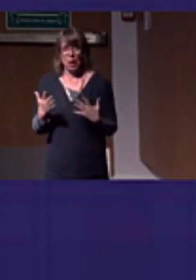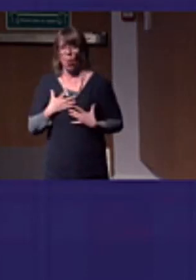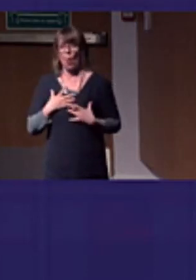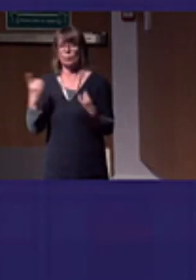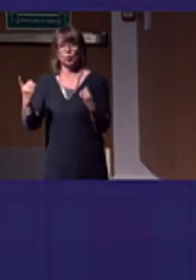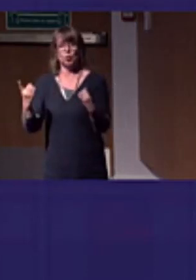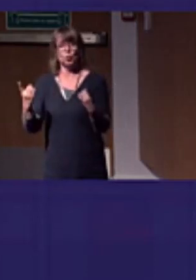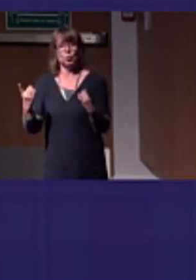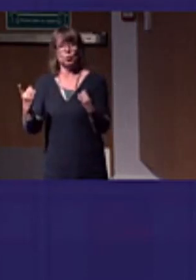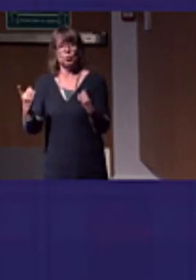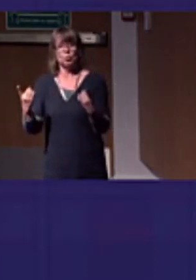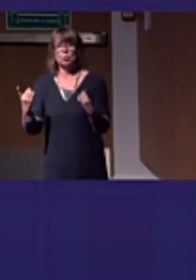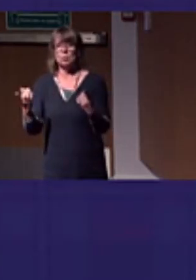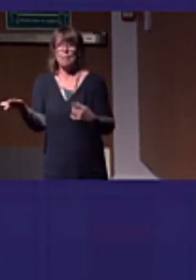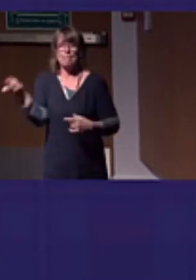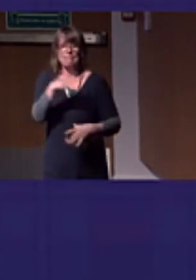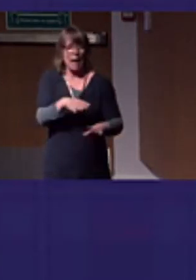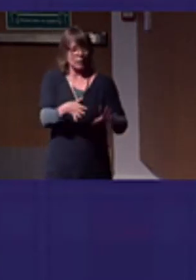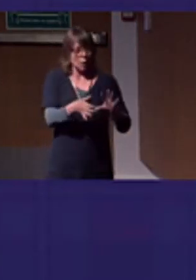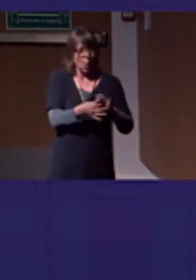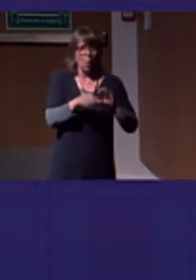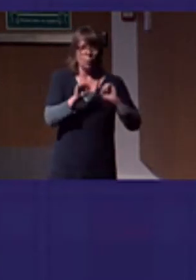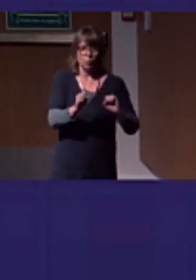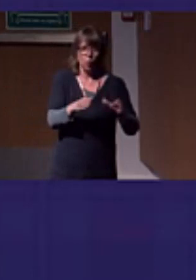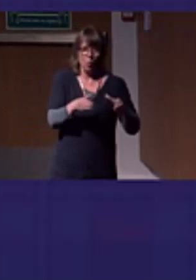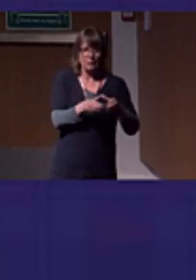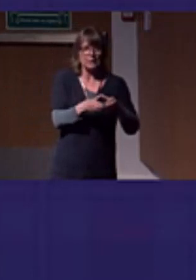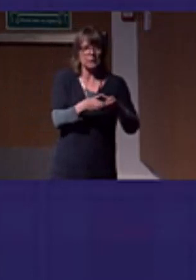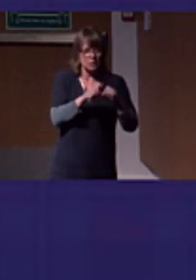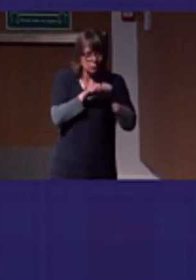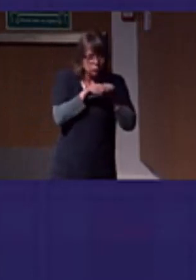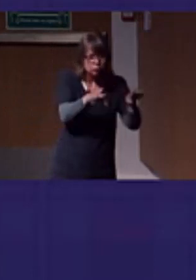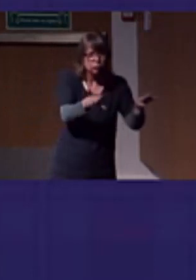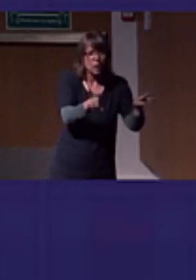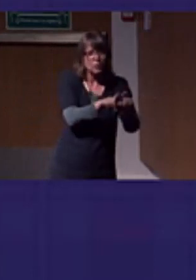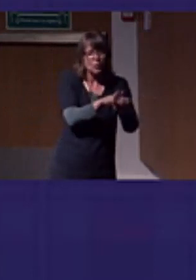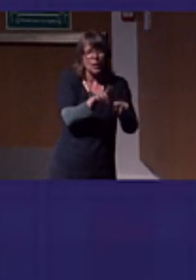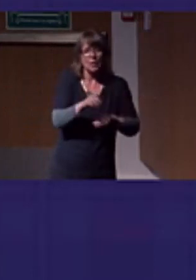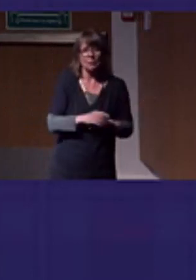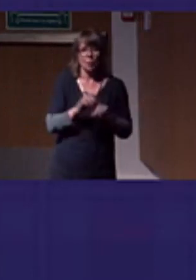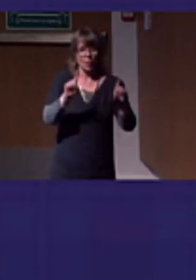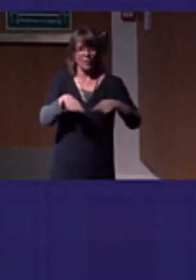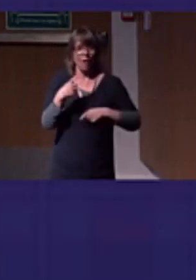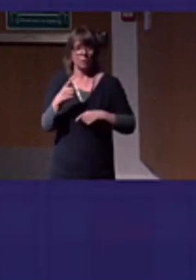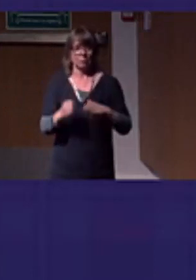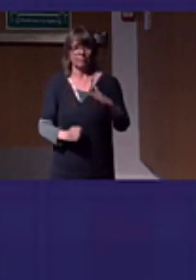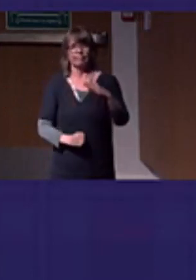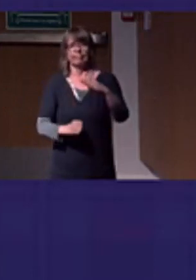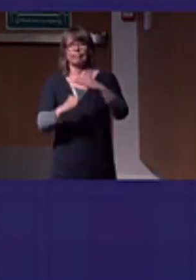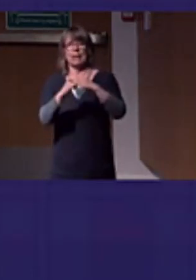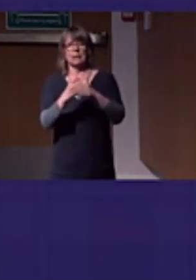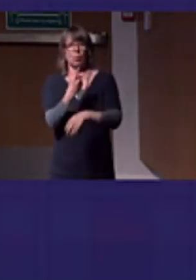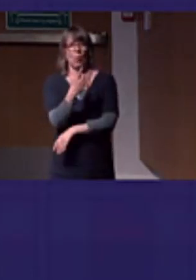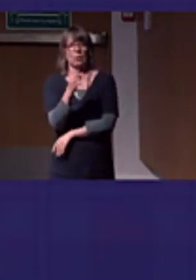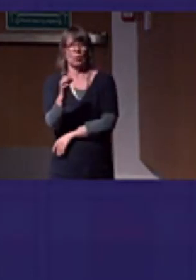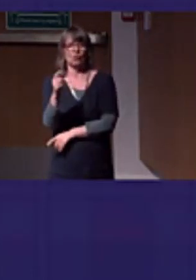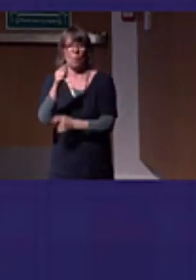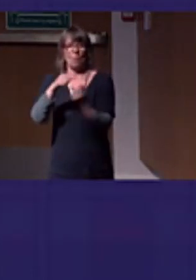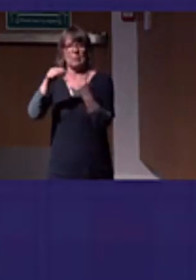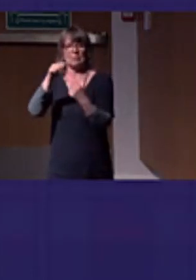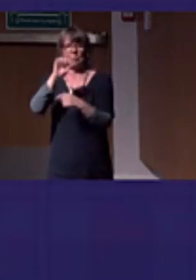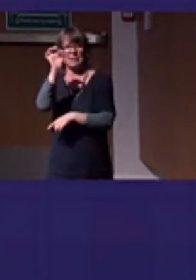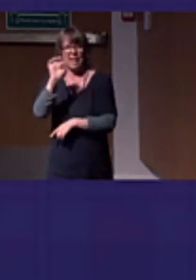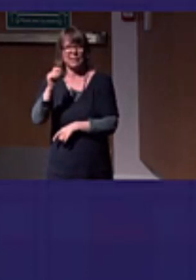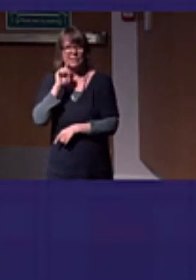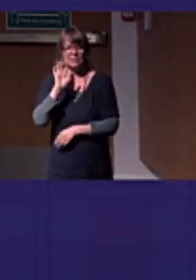can. Everybody does a small little bit, gets a little bit closer to that 100%, but we can never get to 100%. Don't ever expect to get to that, because then there's no room to